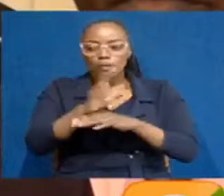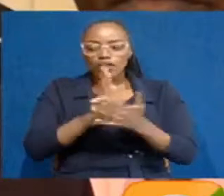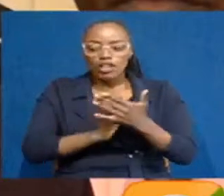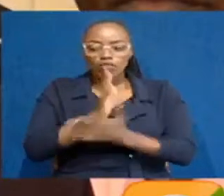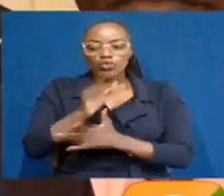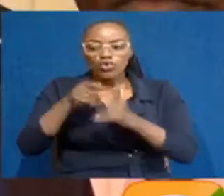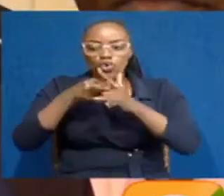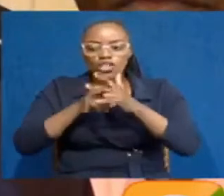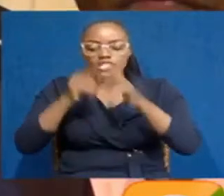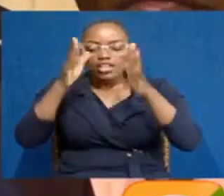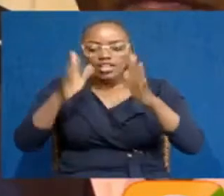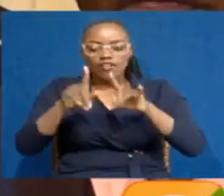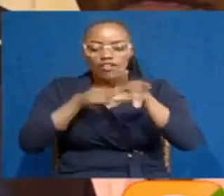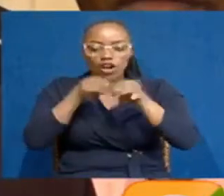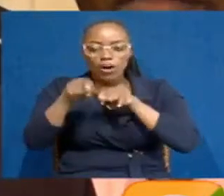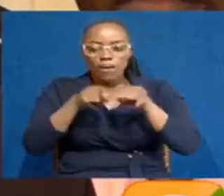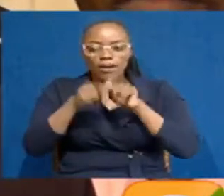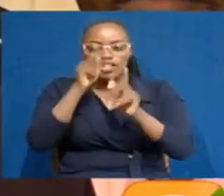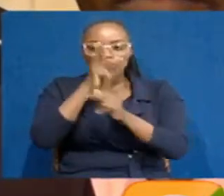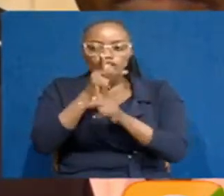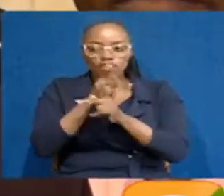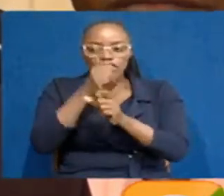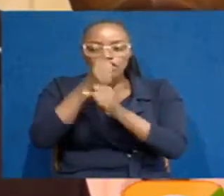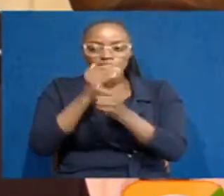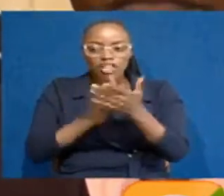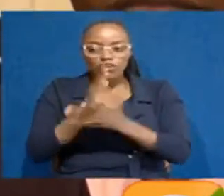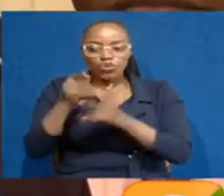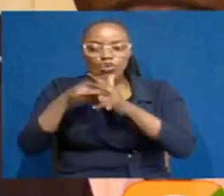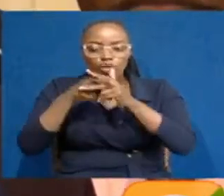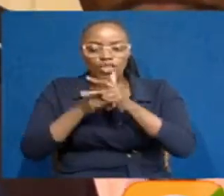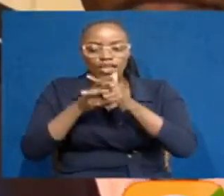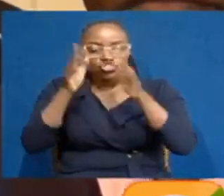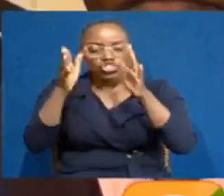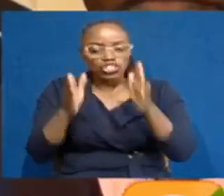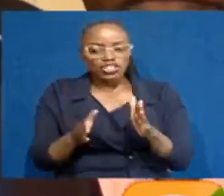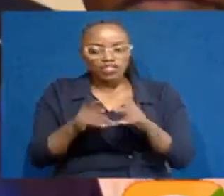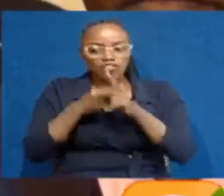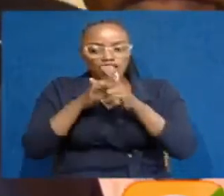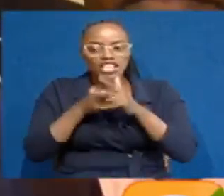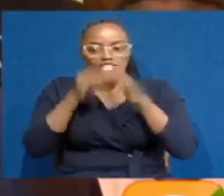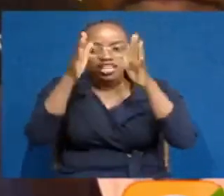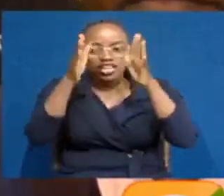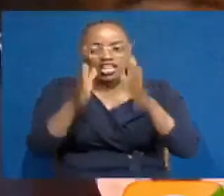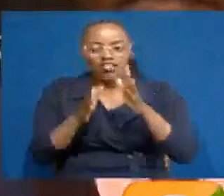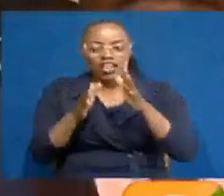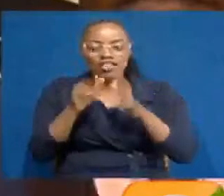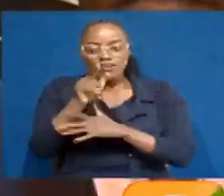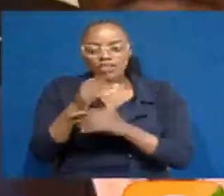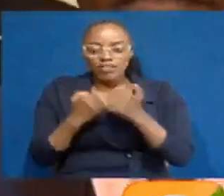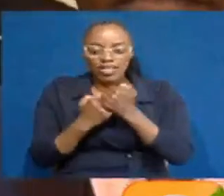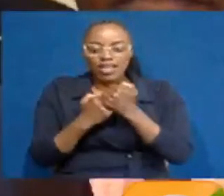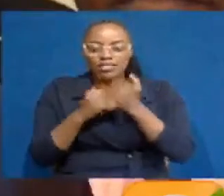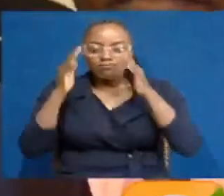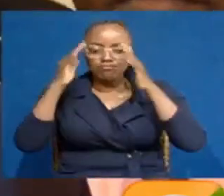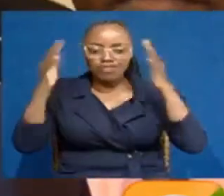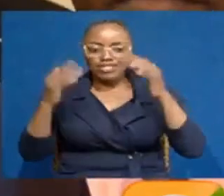engineers. Operations and maintenance is done by engineers. Engineers are at the core